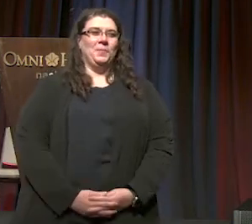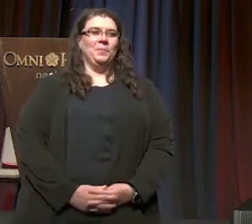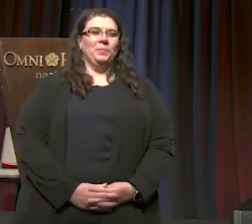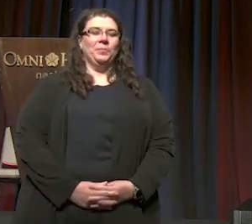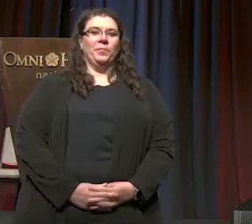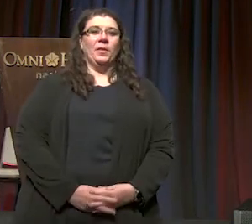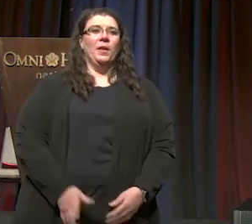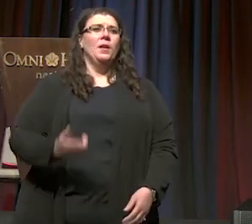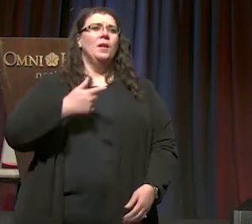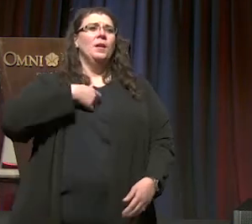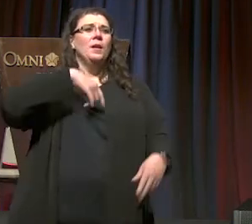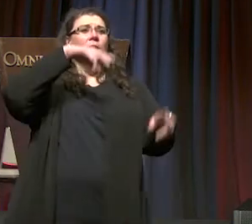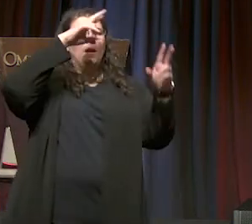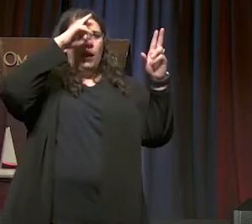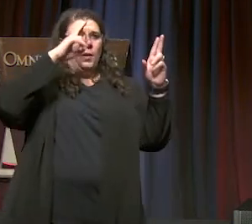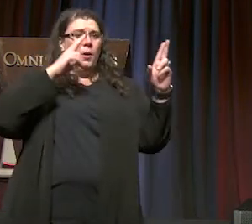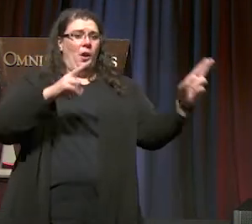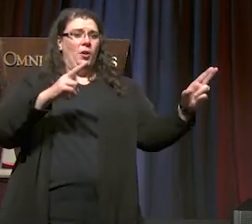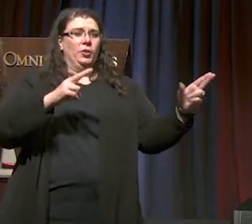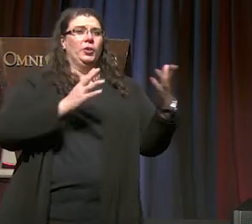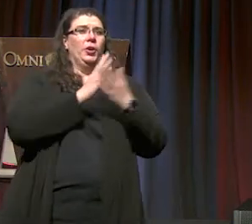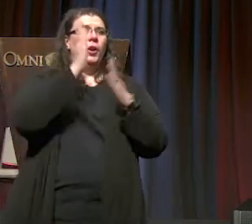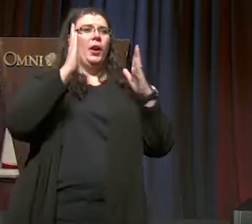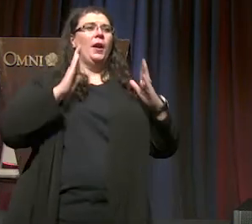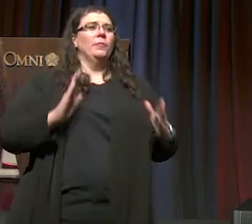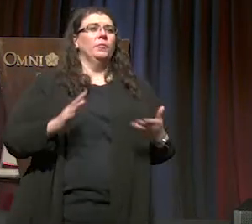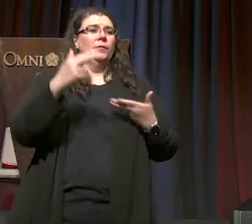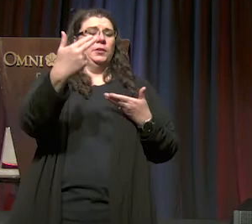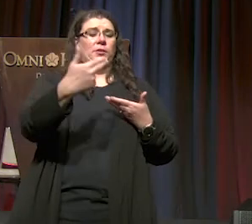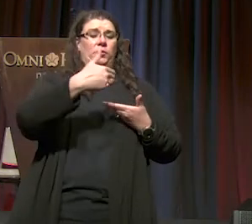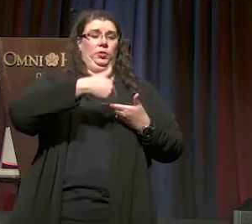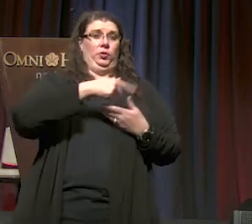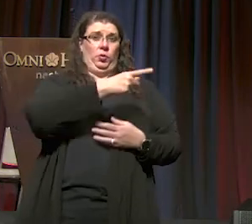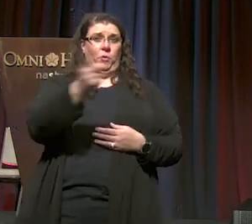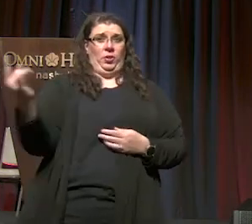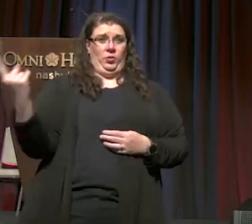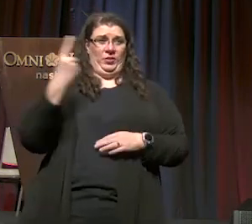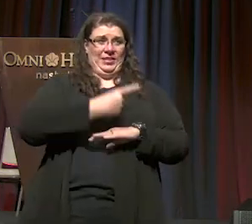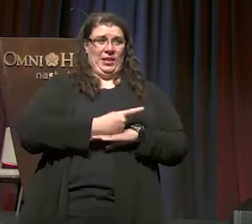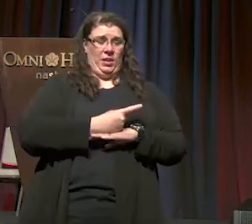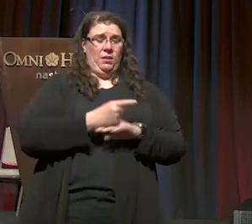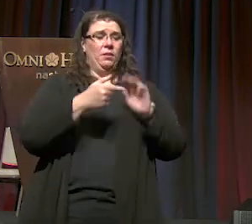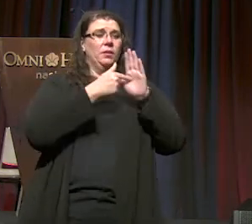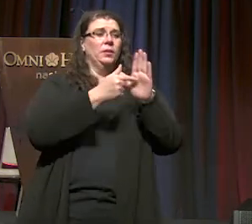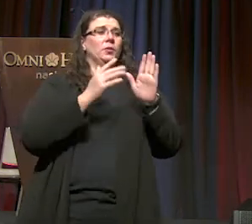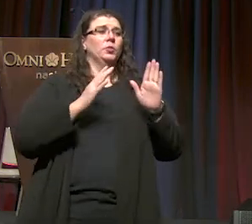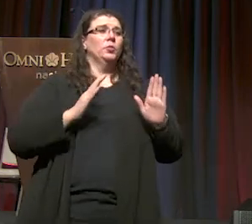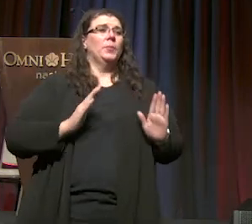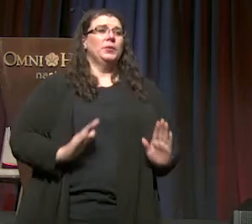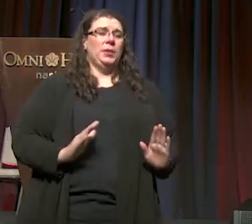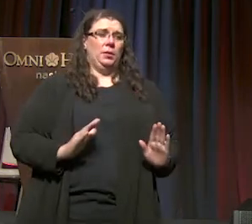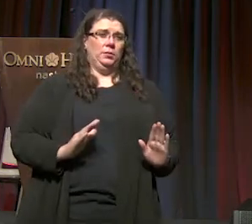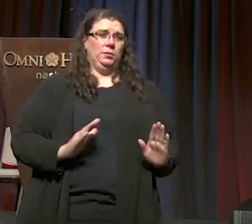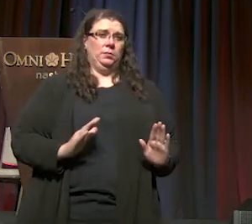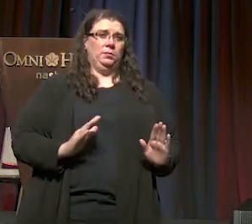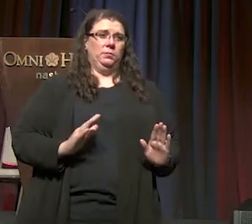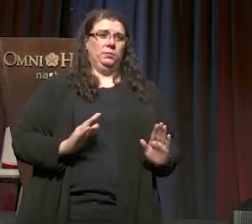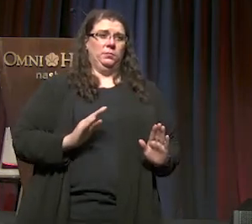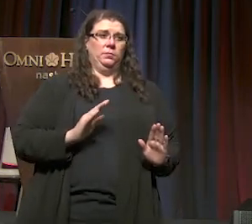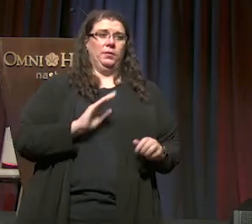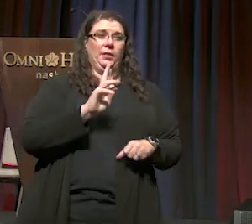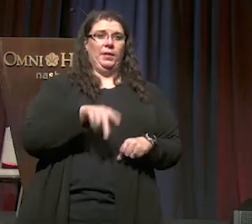I am honored and privileged to join you today to represent the Philippine